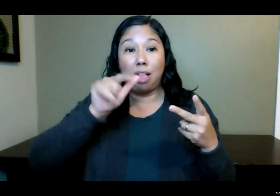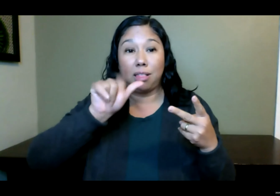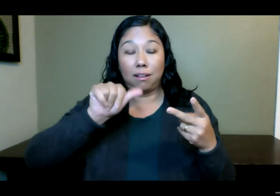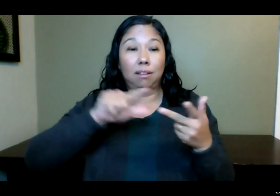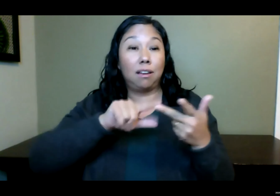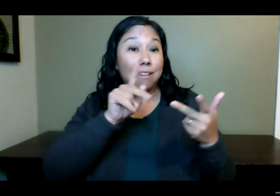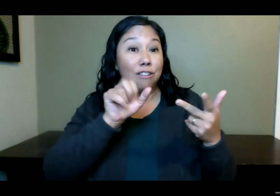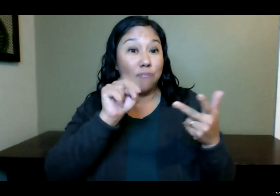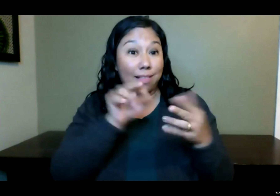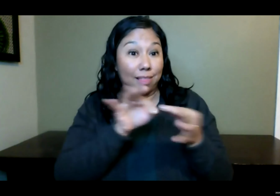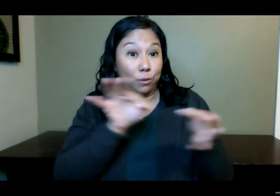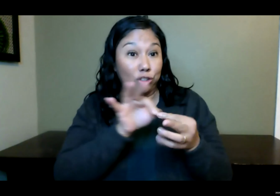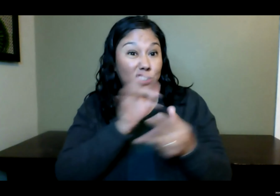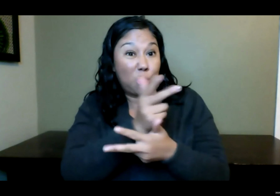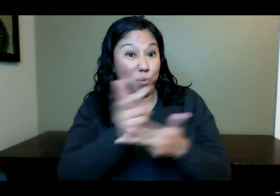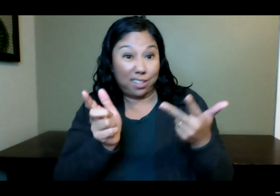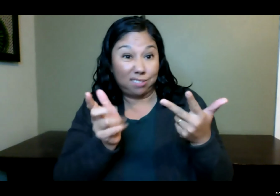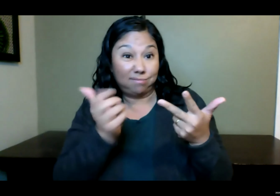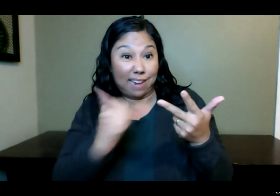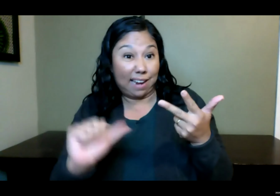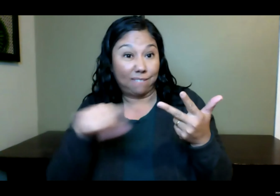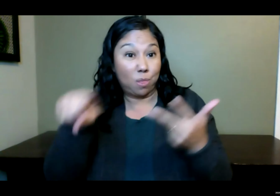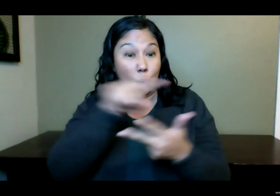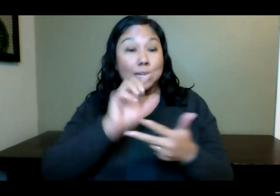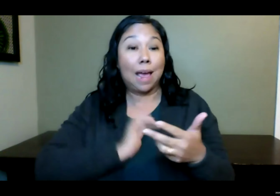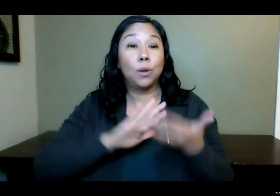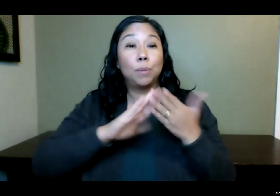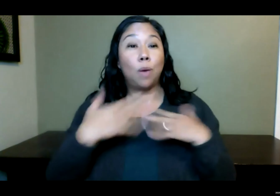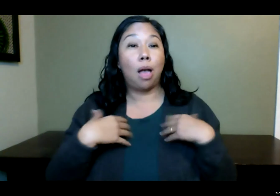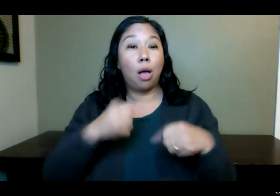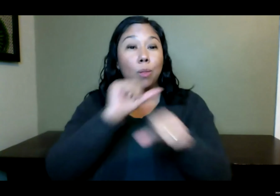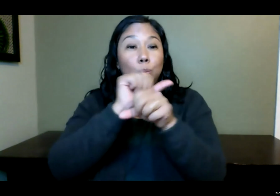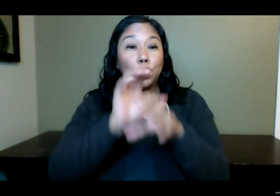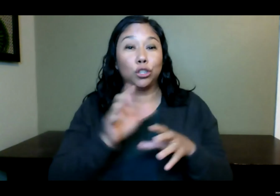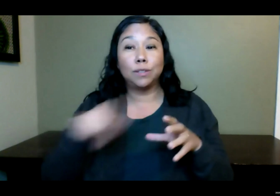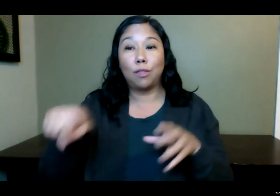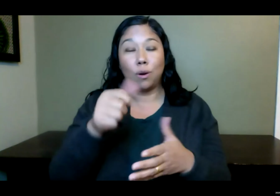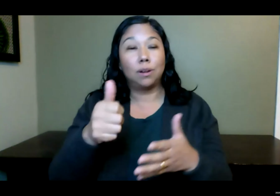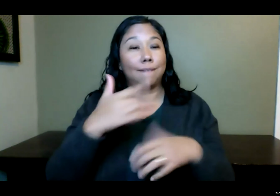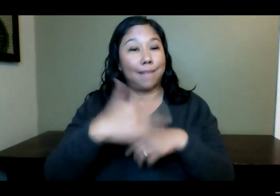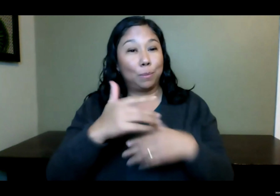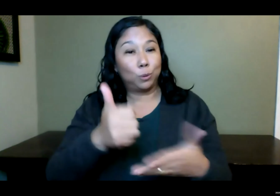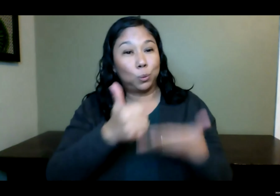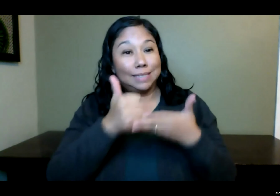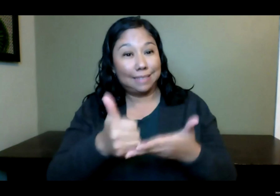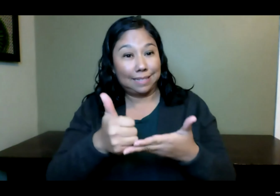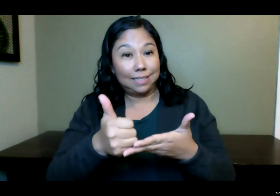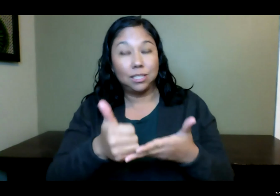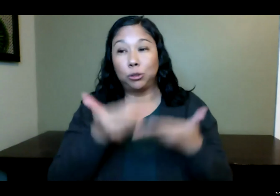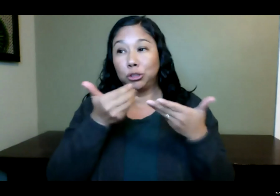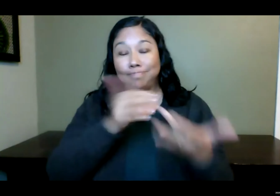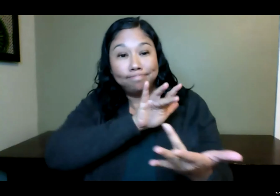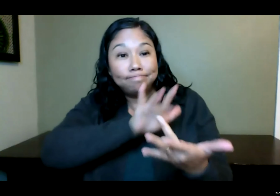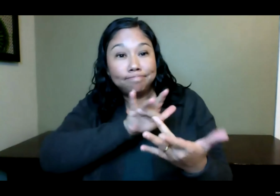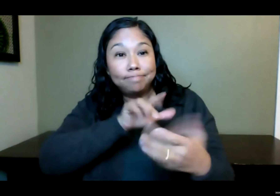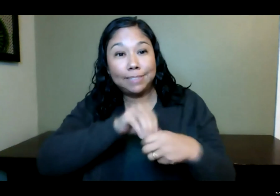languages, um, our community health workers are available to assist you. So feel free to reach out to them in the